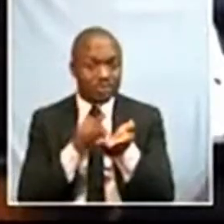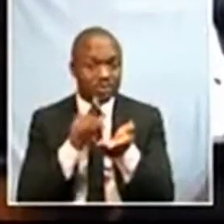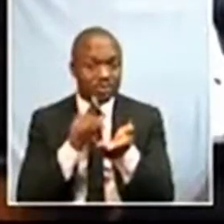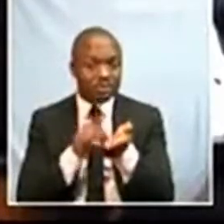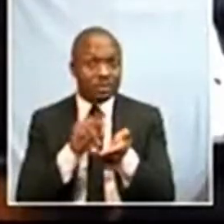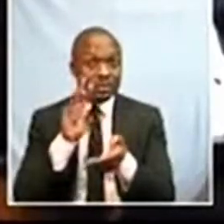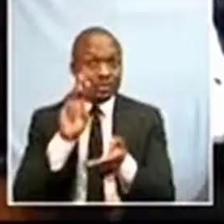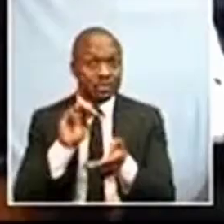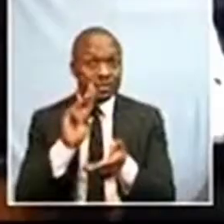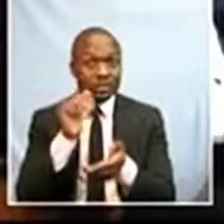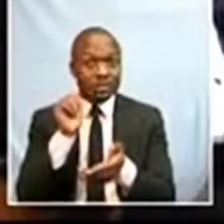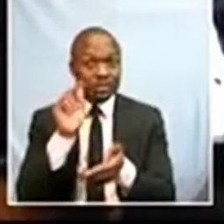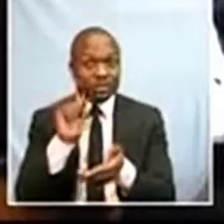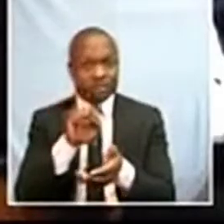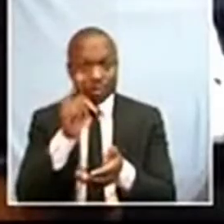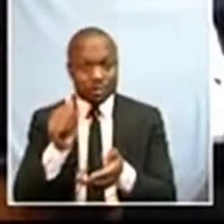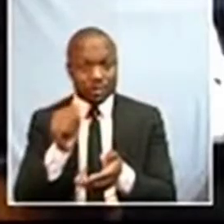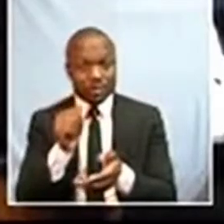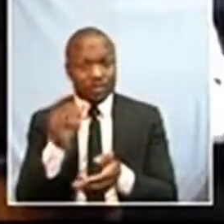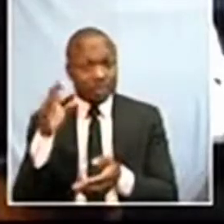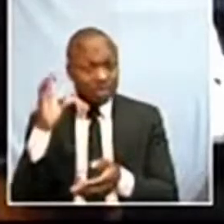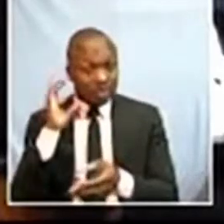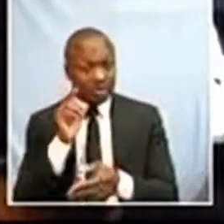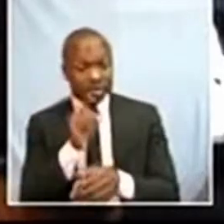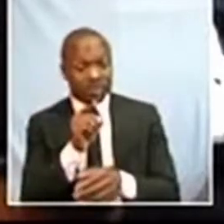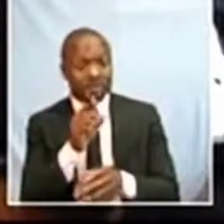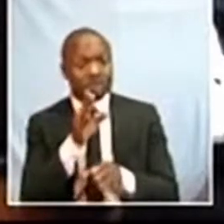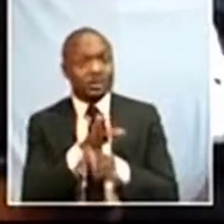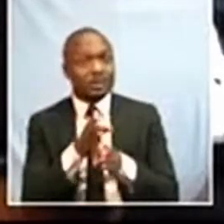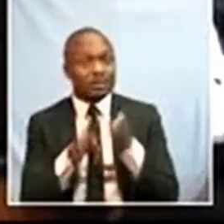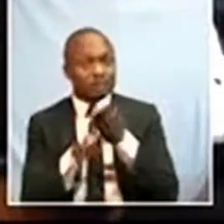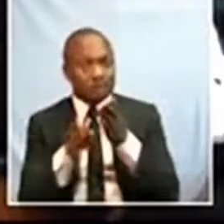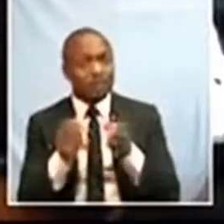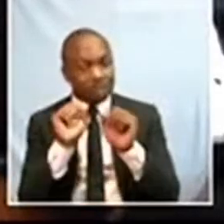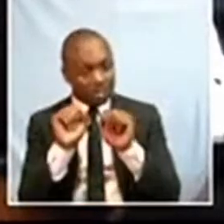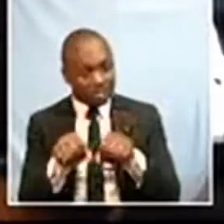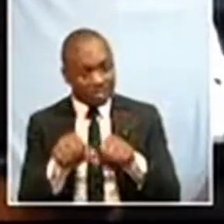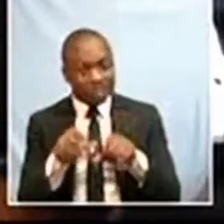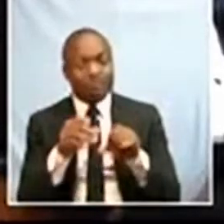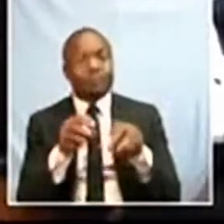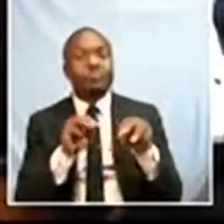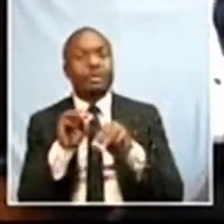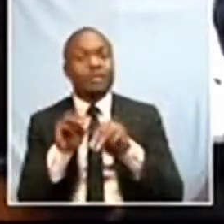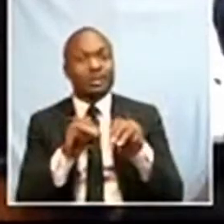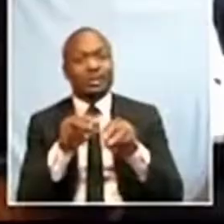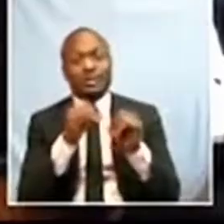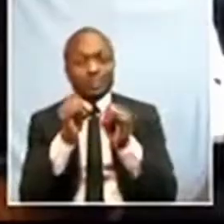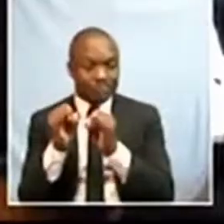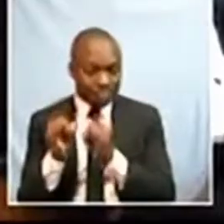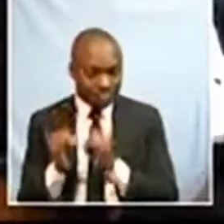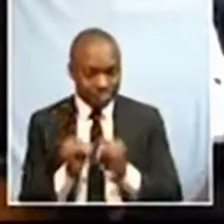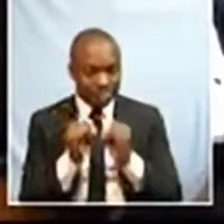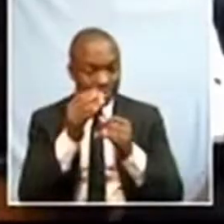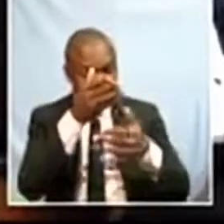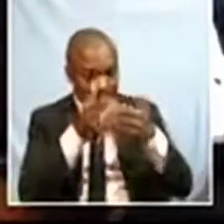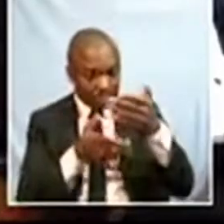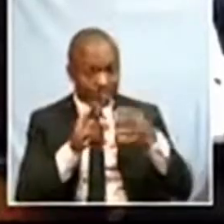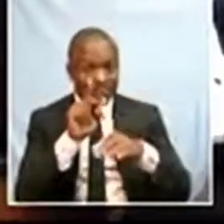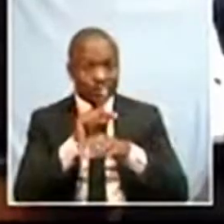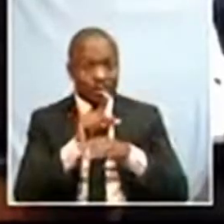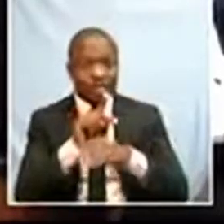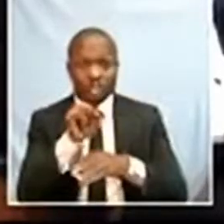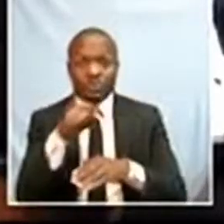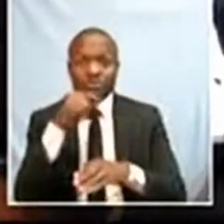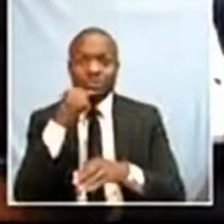was on capacity. Was this contractor able to execute these contracts? You said